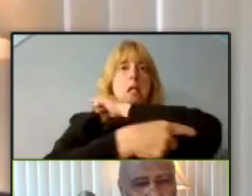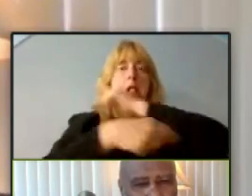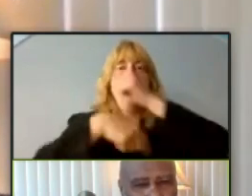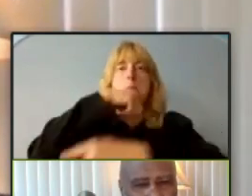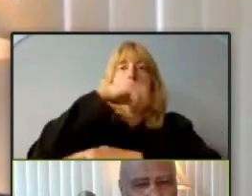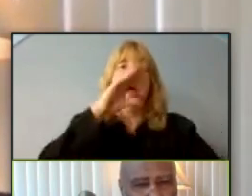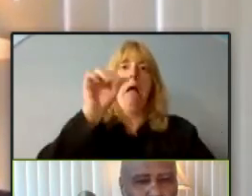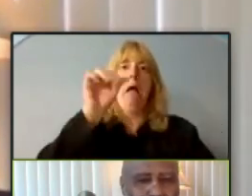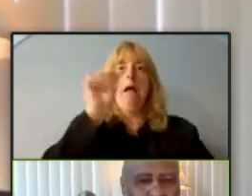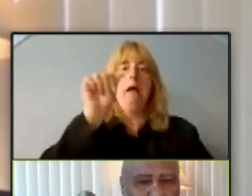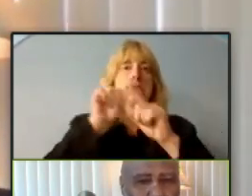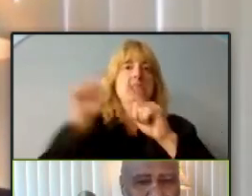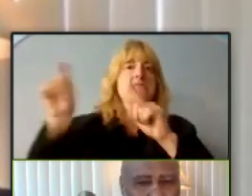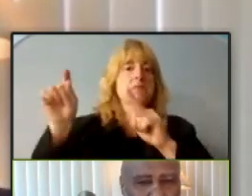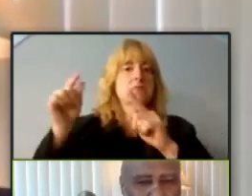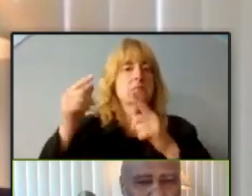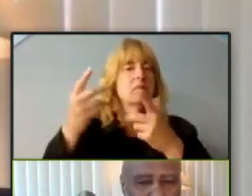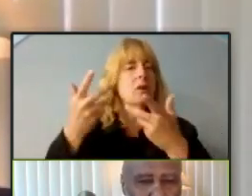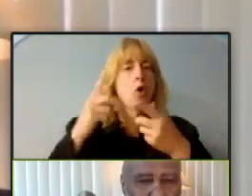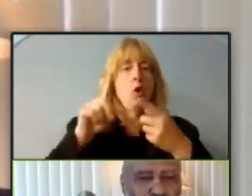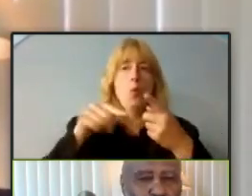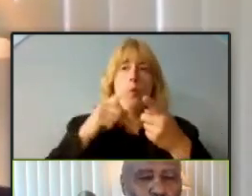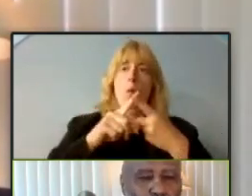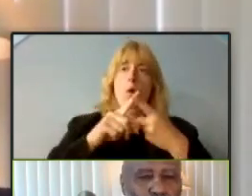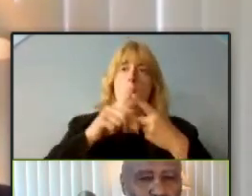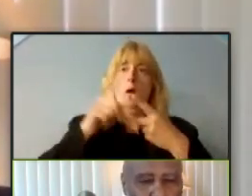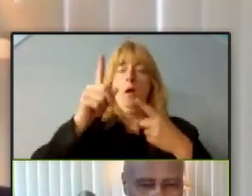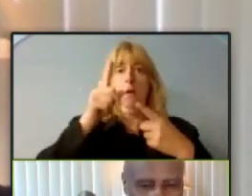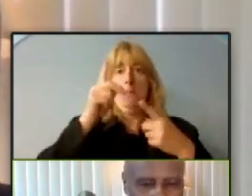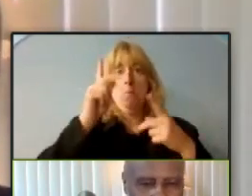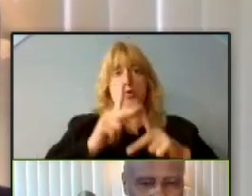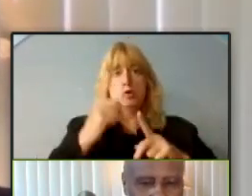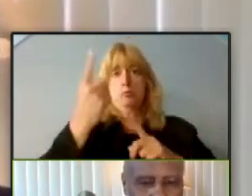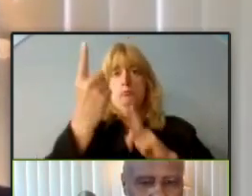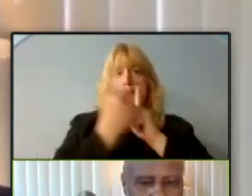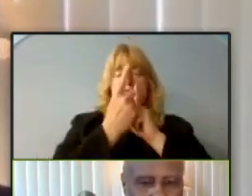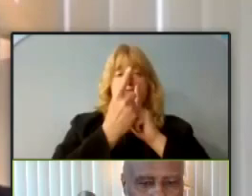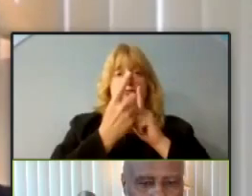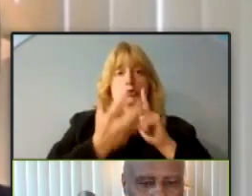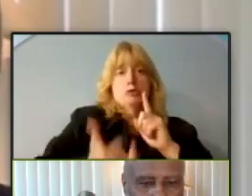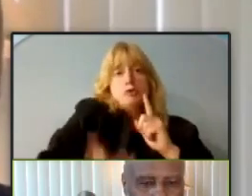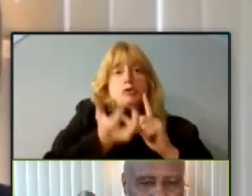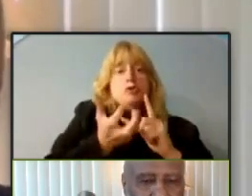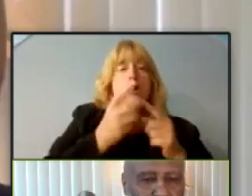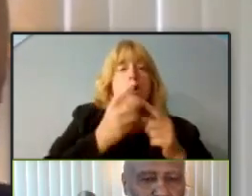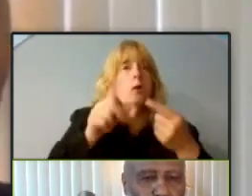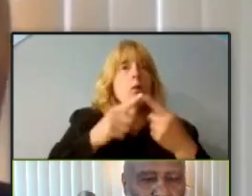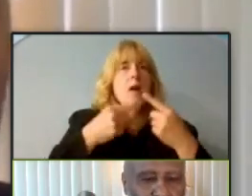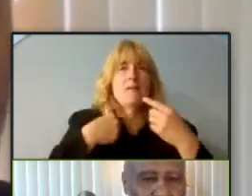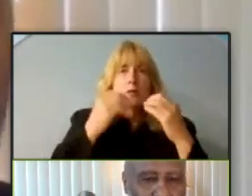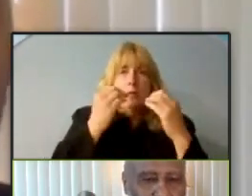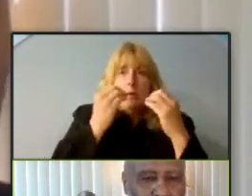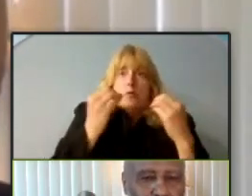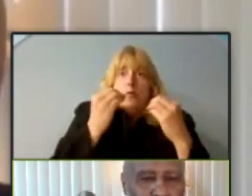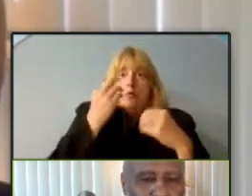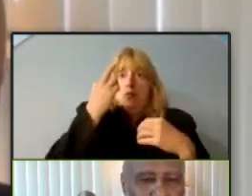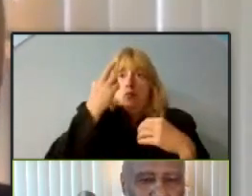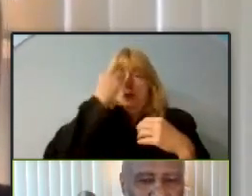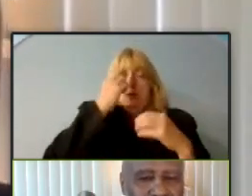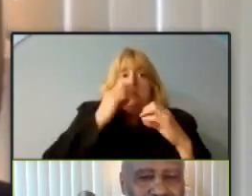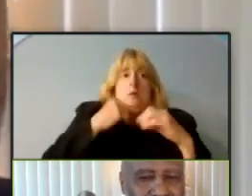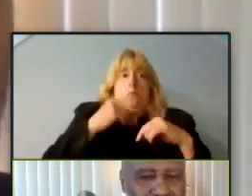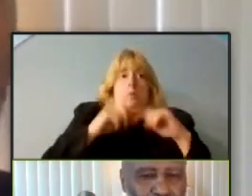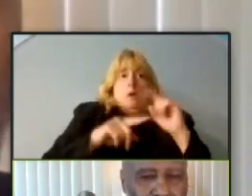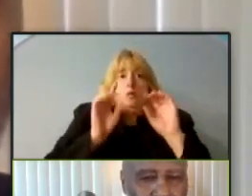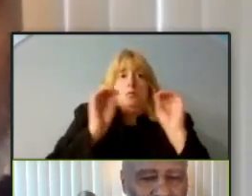when we are grabbed by our genitals with no recourse and have jokes made about